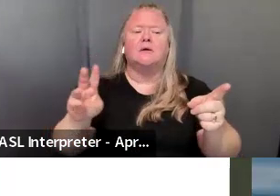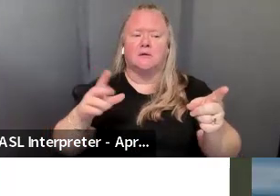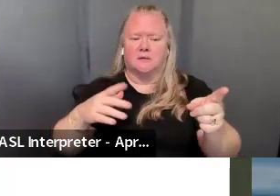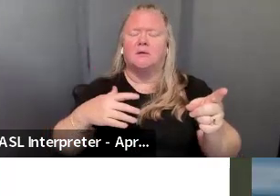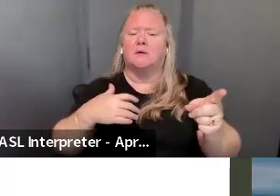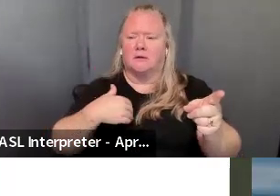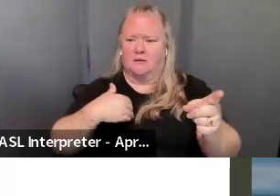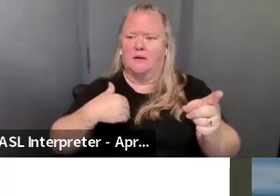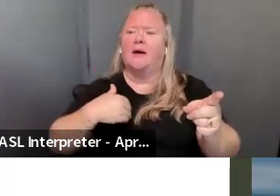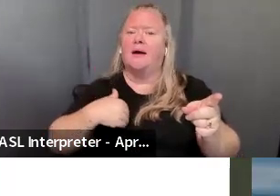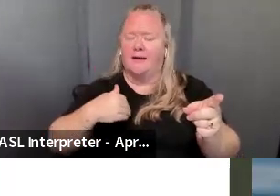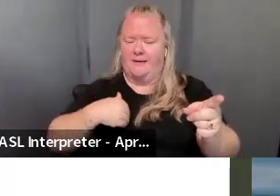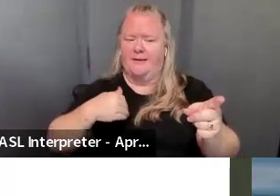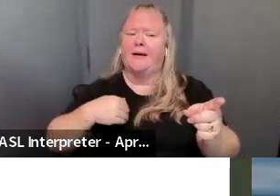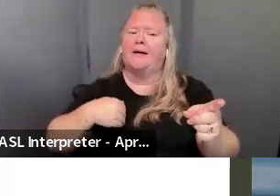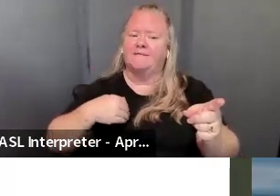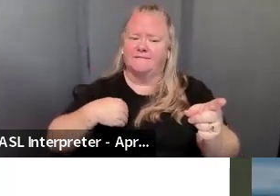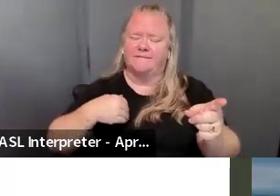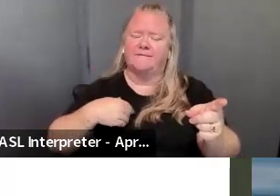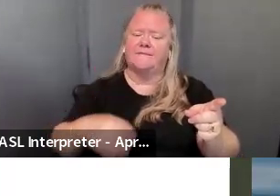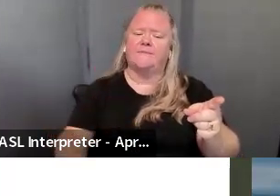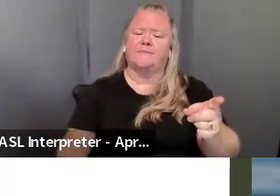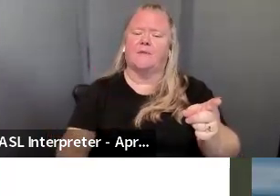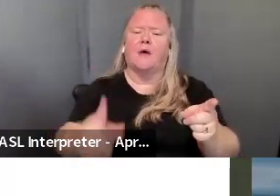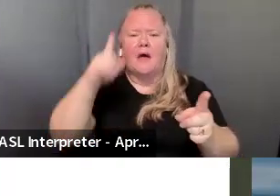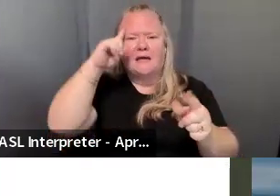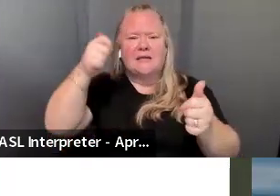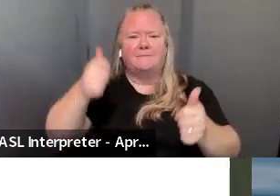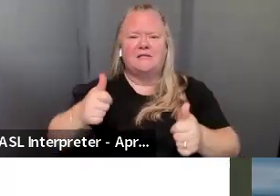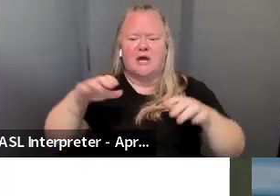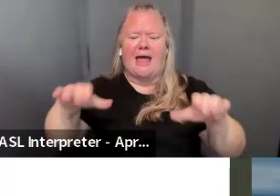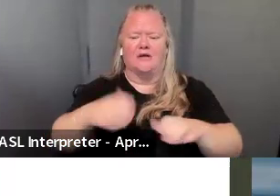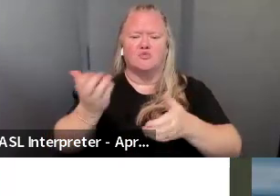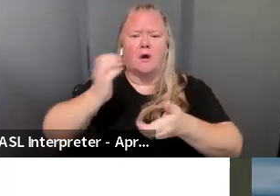is a Dementia Action